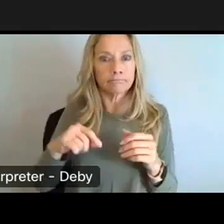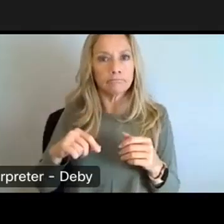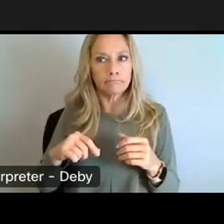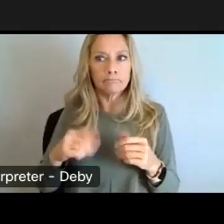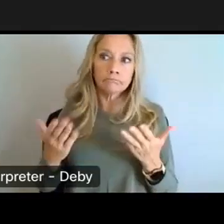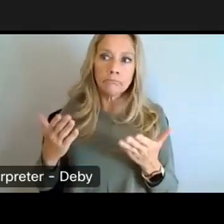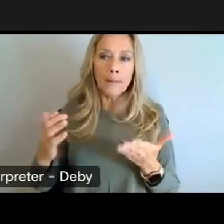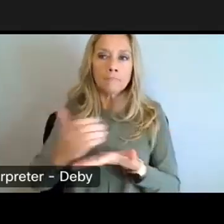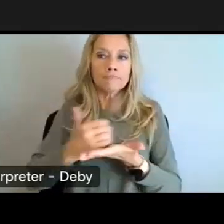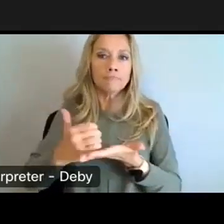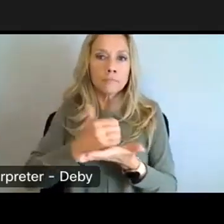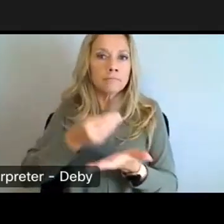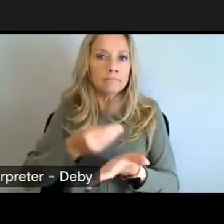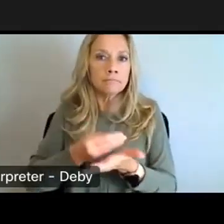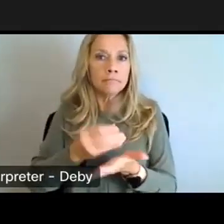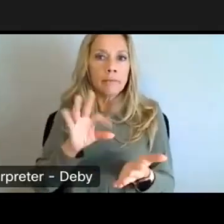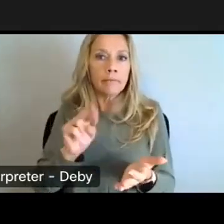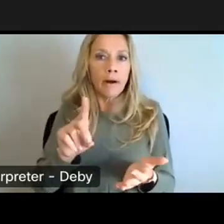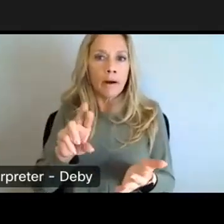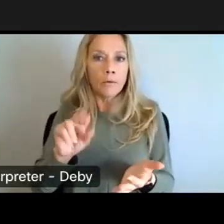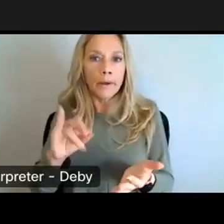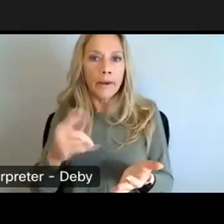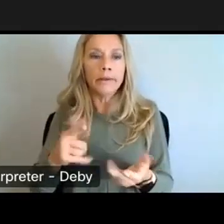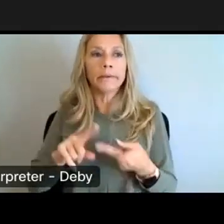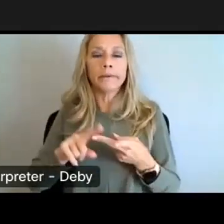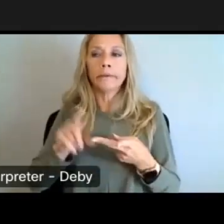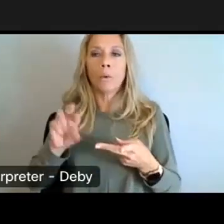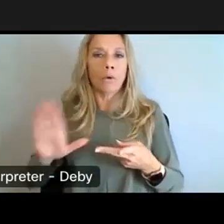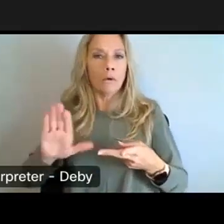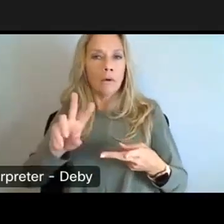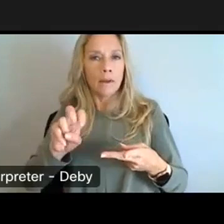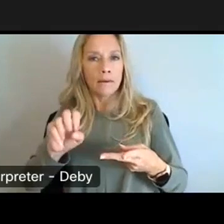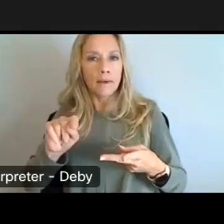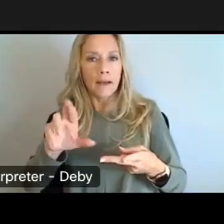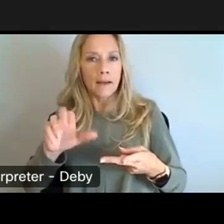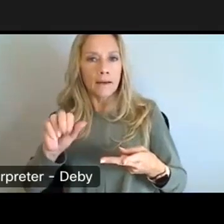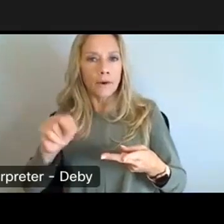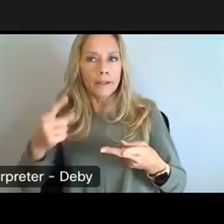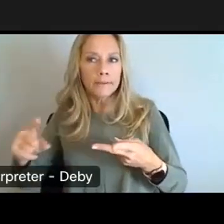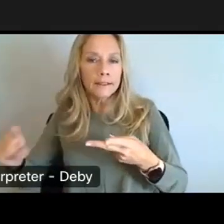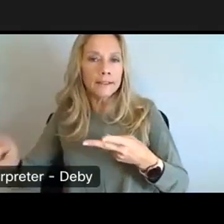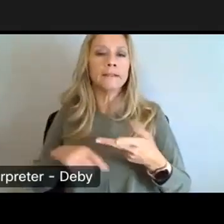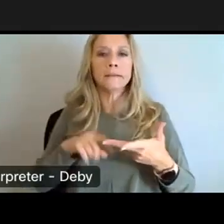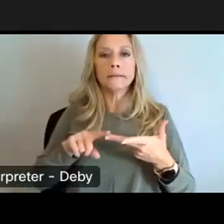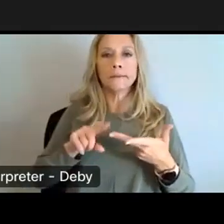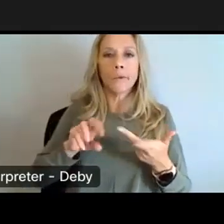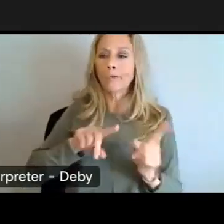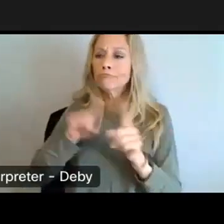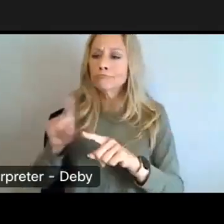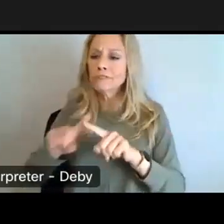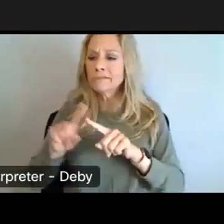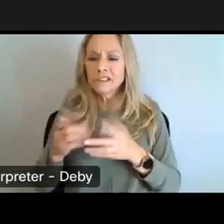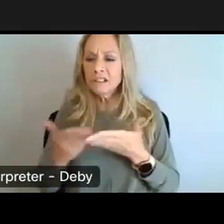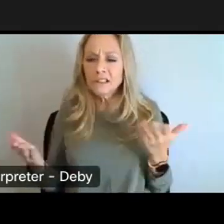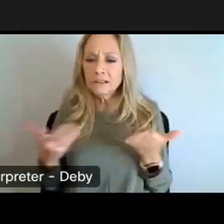either fundraising or with their veteran events, um, or coming in and doing some of the different behind the scenes